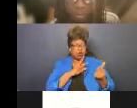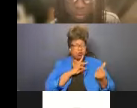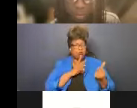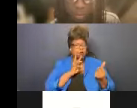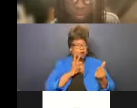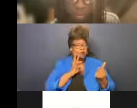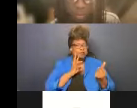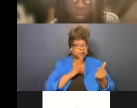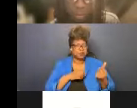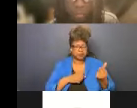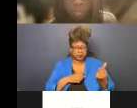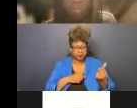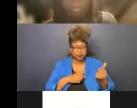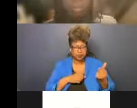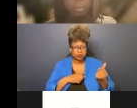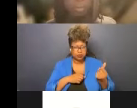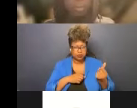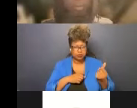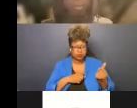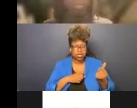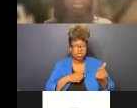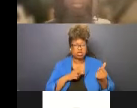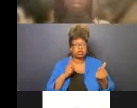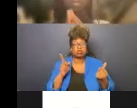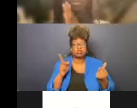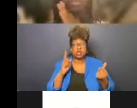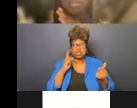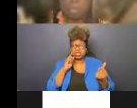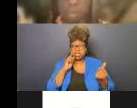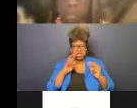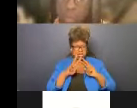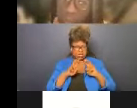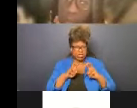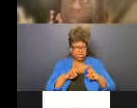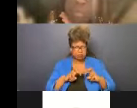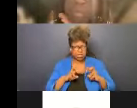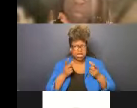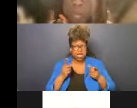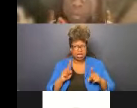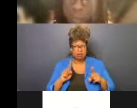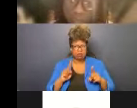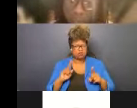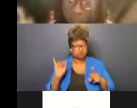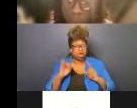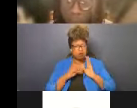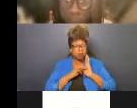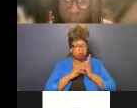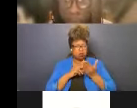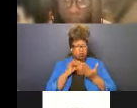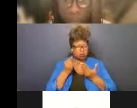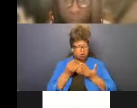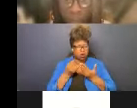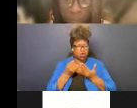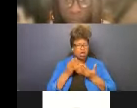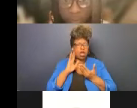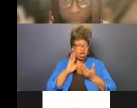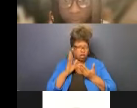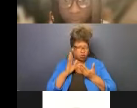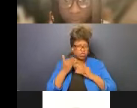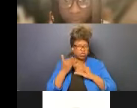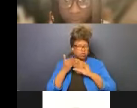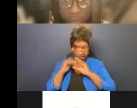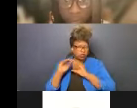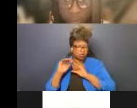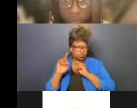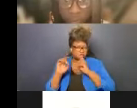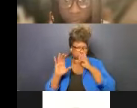And, there was an assessment, I guess it was a model project, and I'll send you that document. I